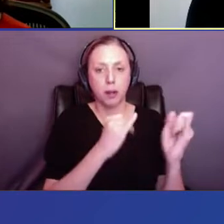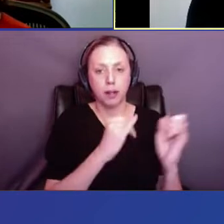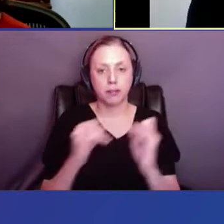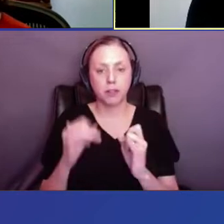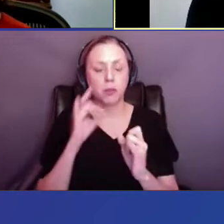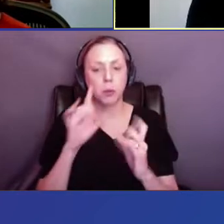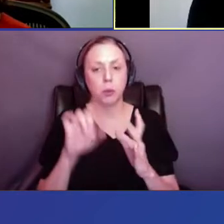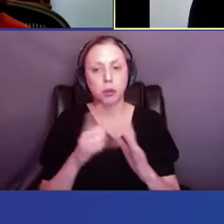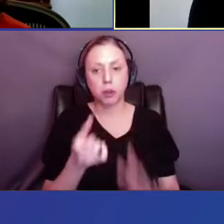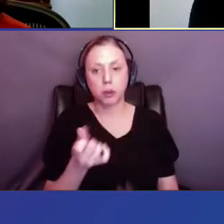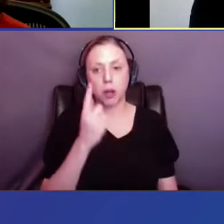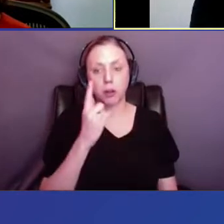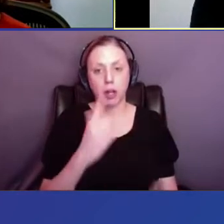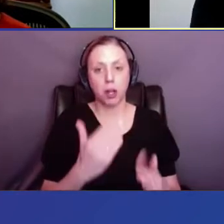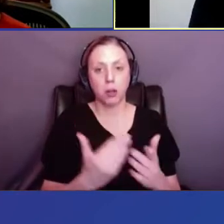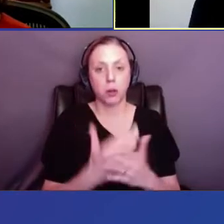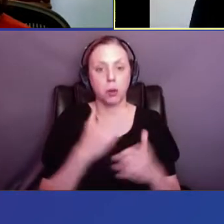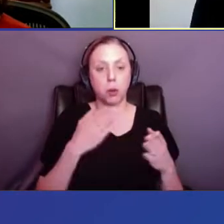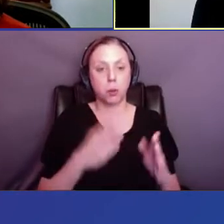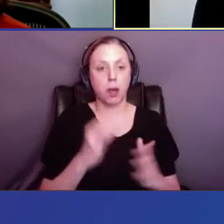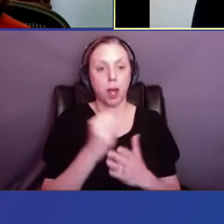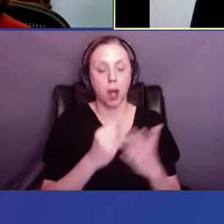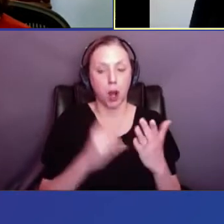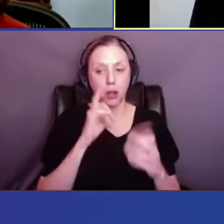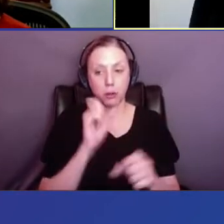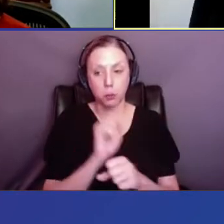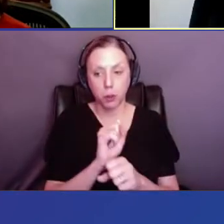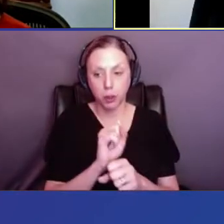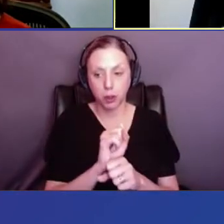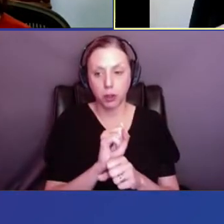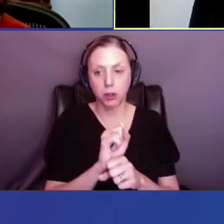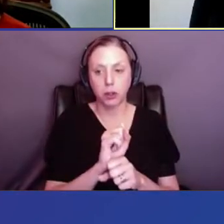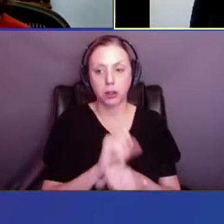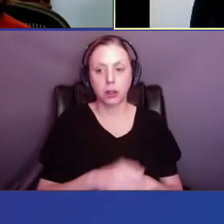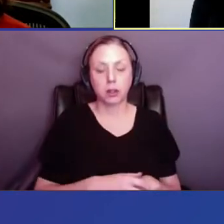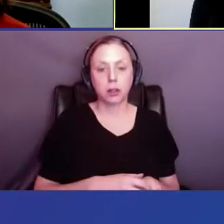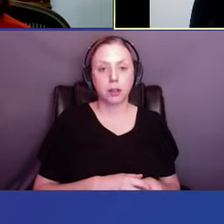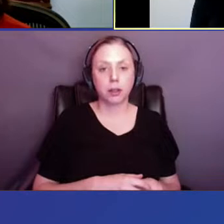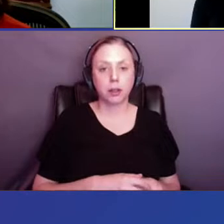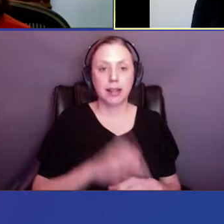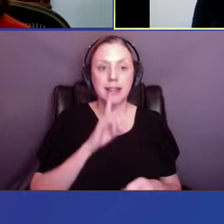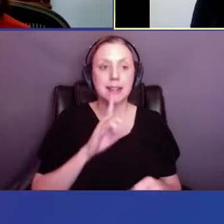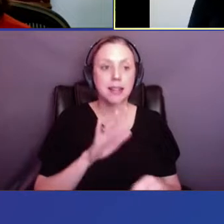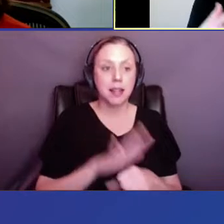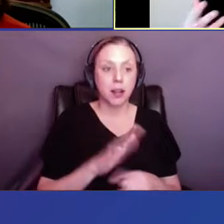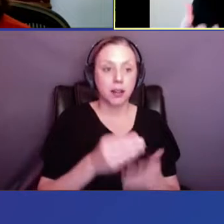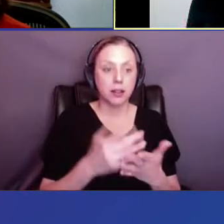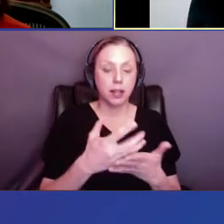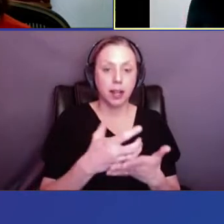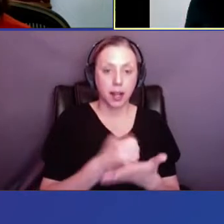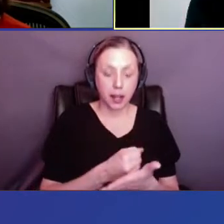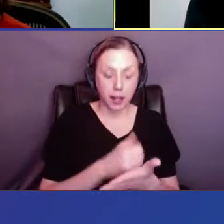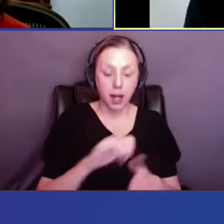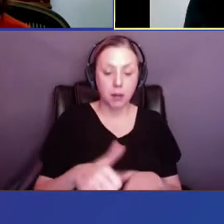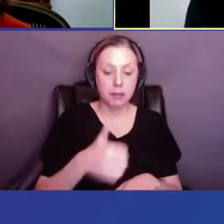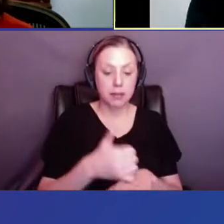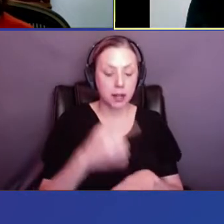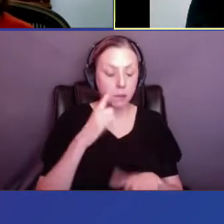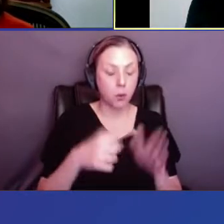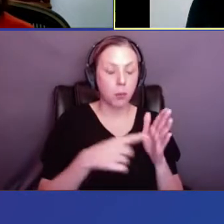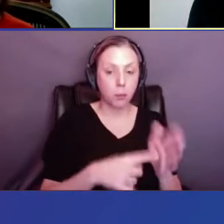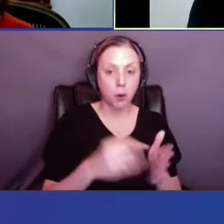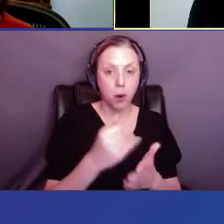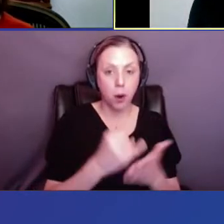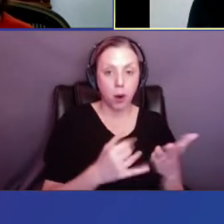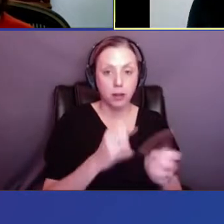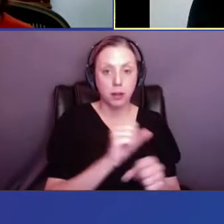the nuanced way that artists work. And so I think when guaranteed income was set up as a model and artist employment were set up as a